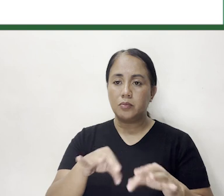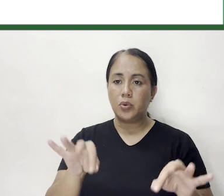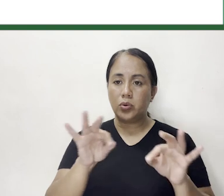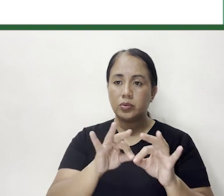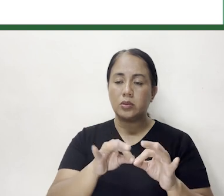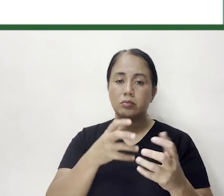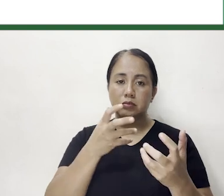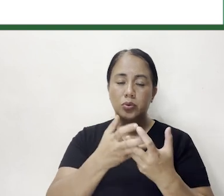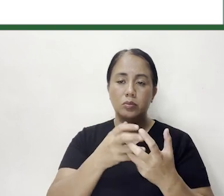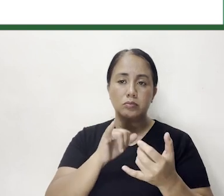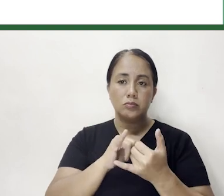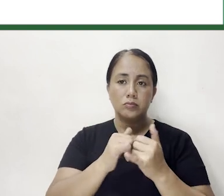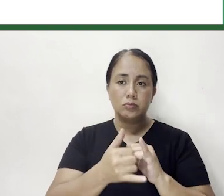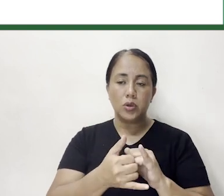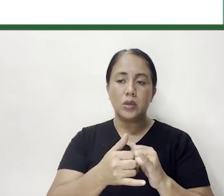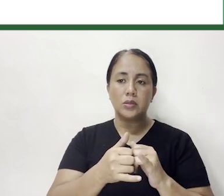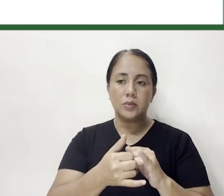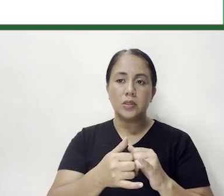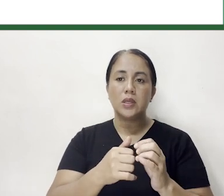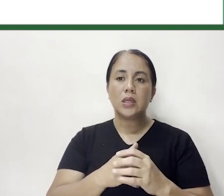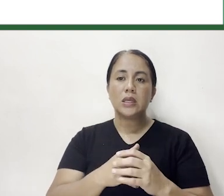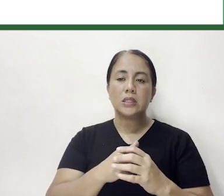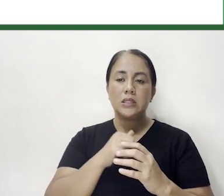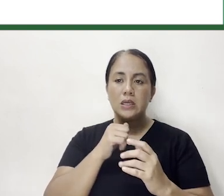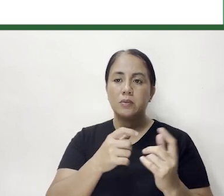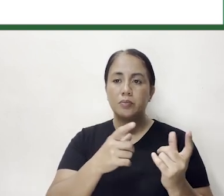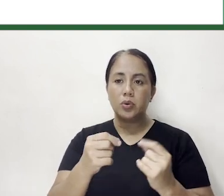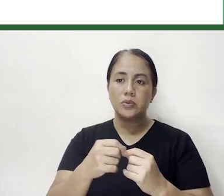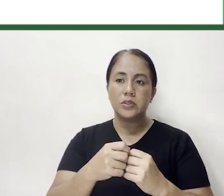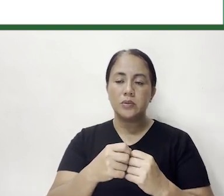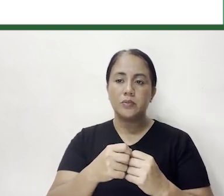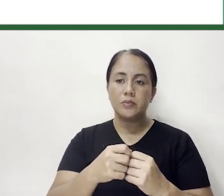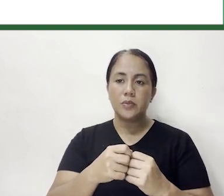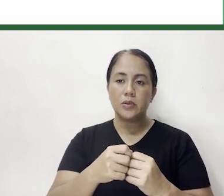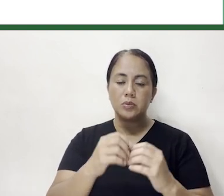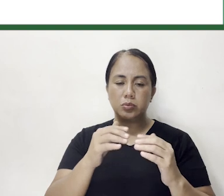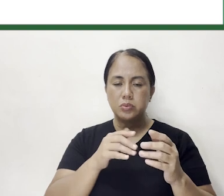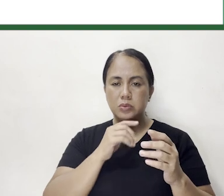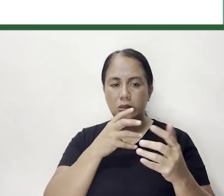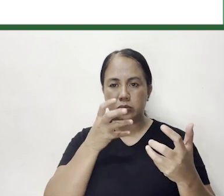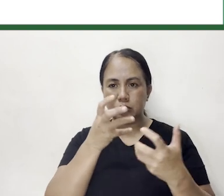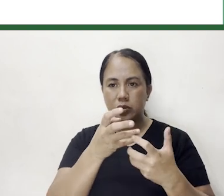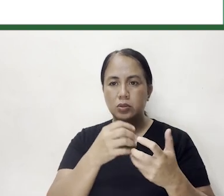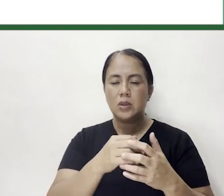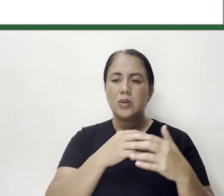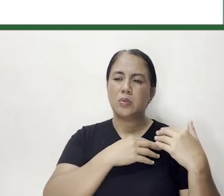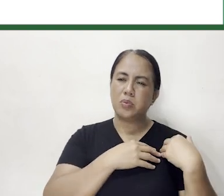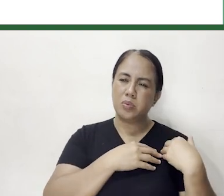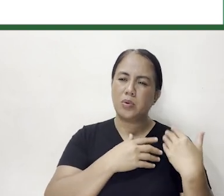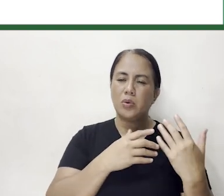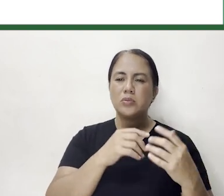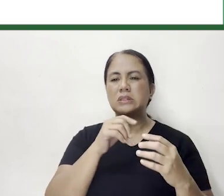the necessary and appropriate modification and adjustments that do not impose a disproportionate or undue